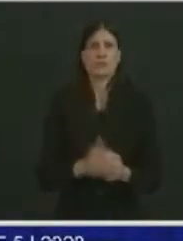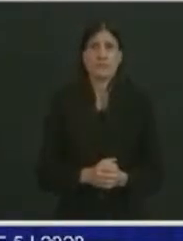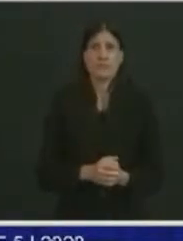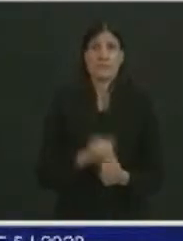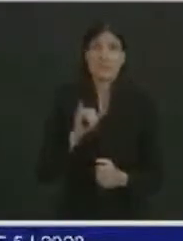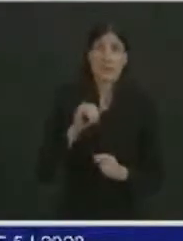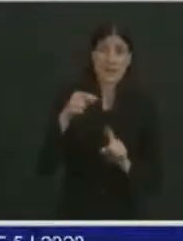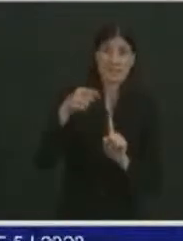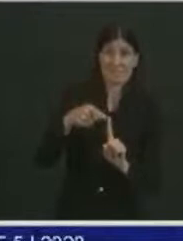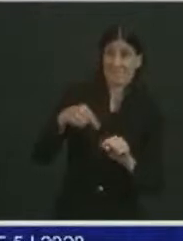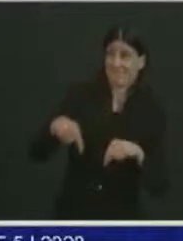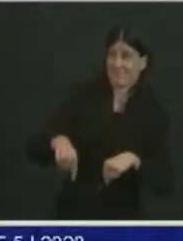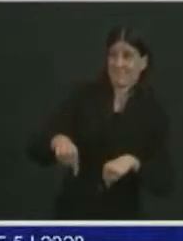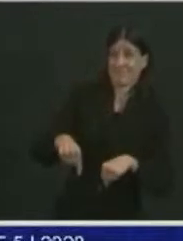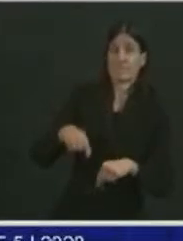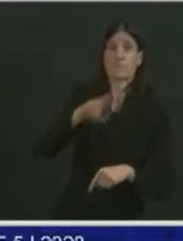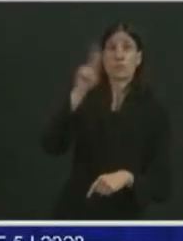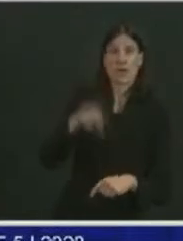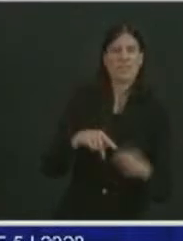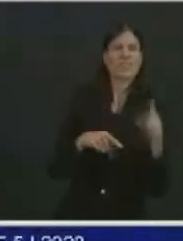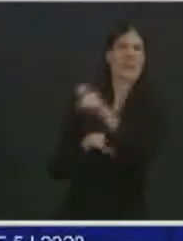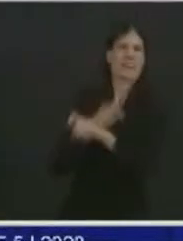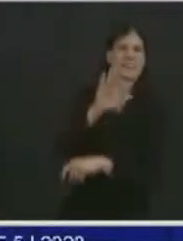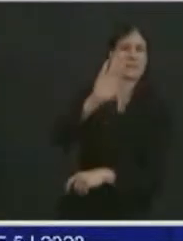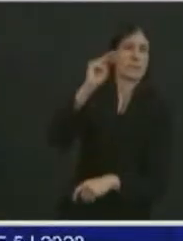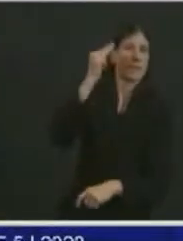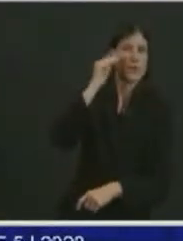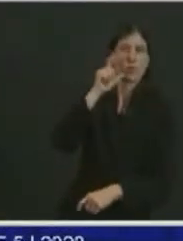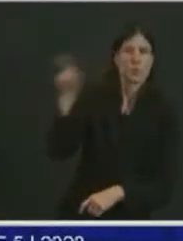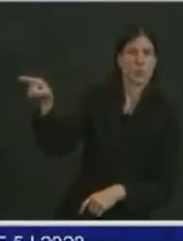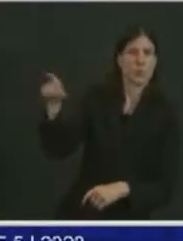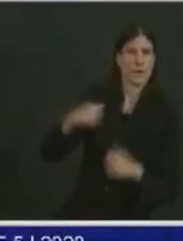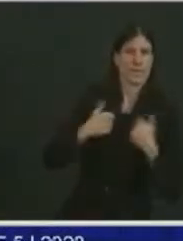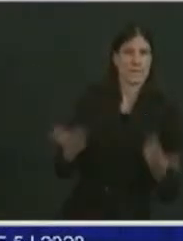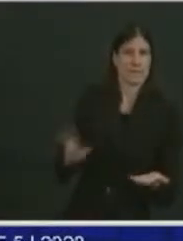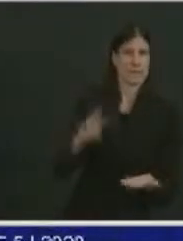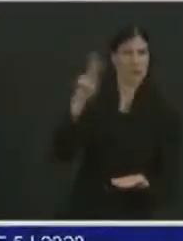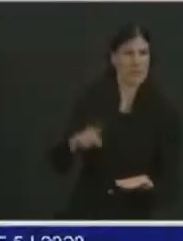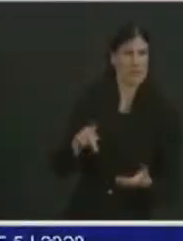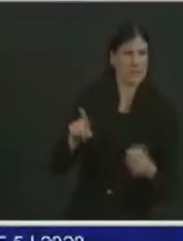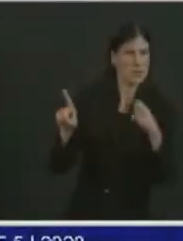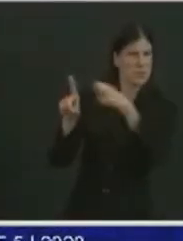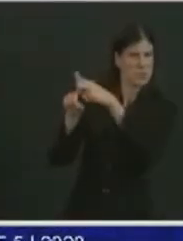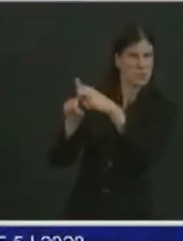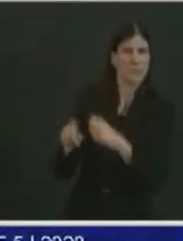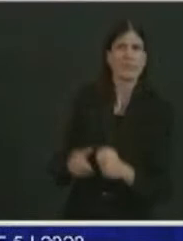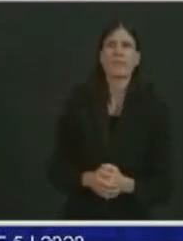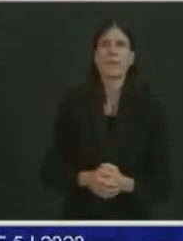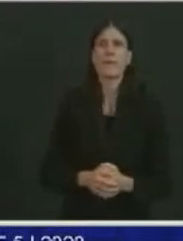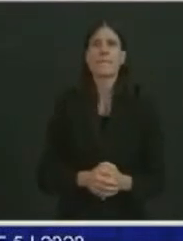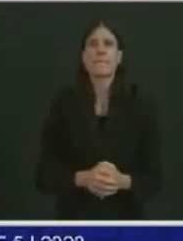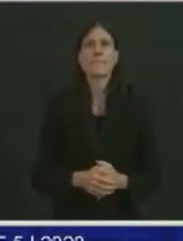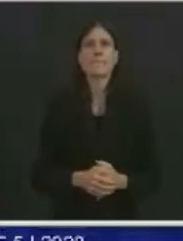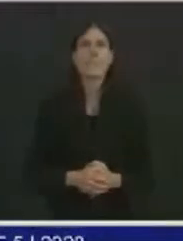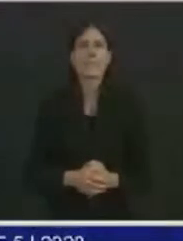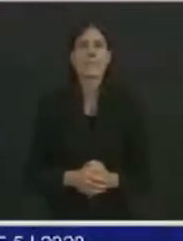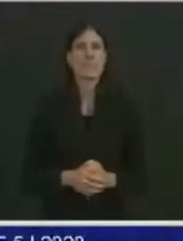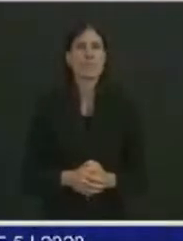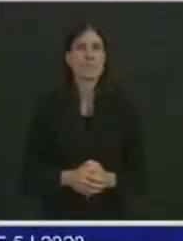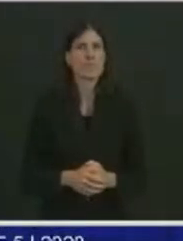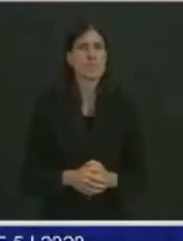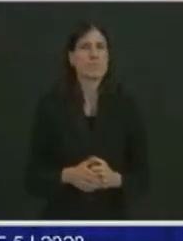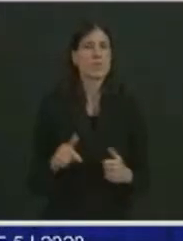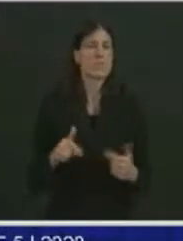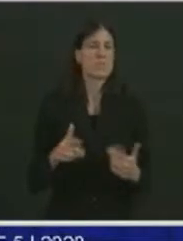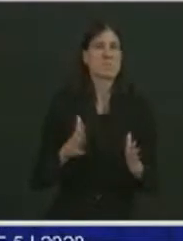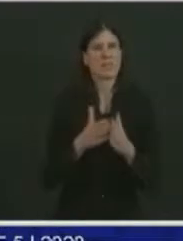of the frequency of the brutality that you see in other cities around the country. Governor, if I could quickly follow up, I'm just thinking back to your second inauguration,